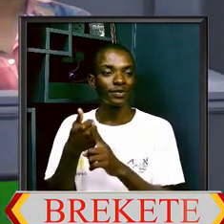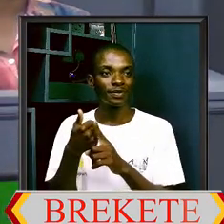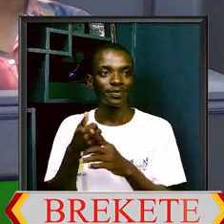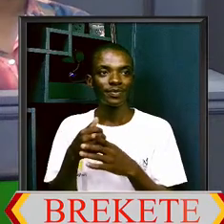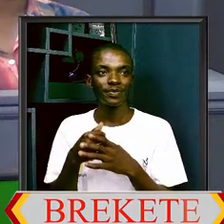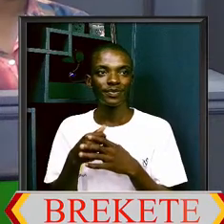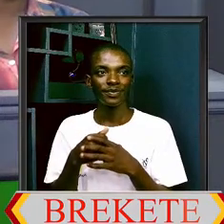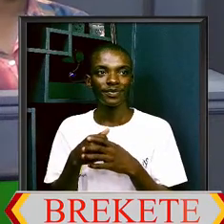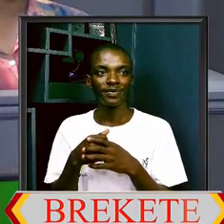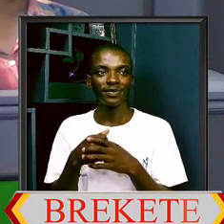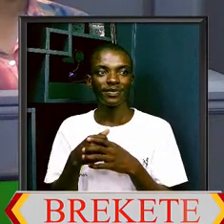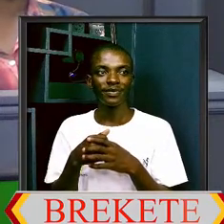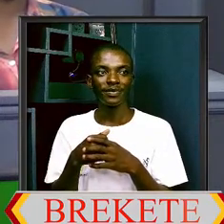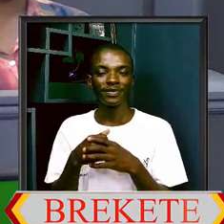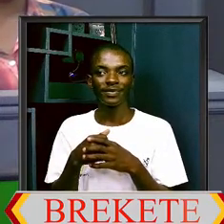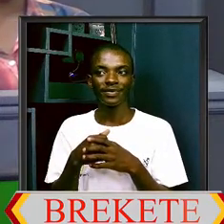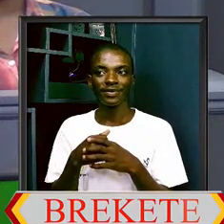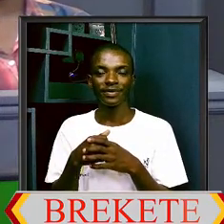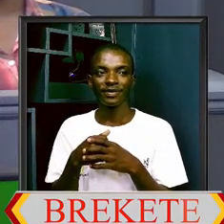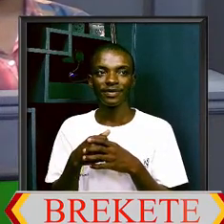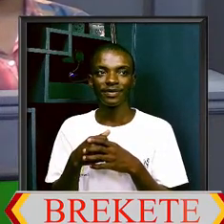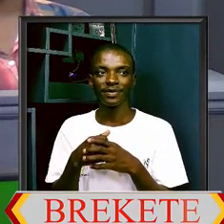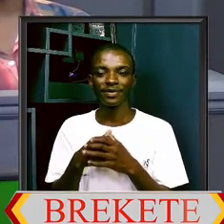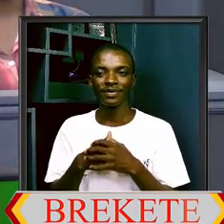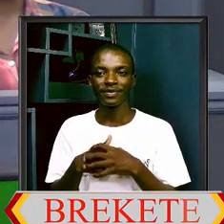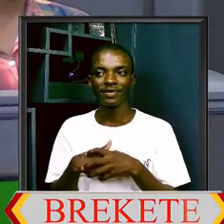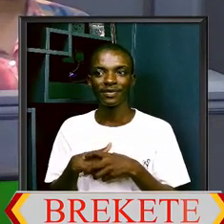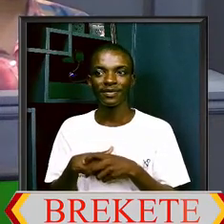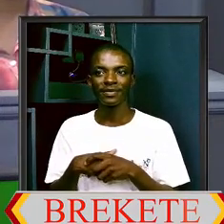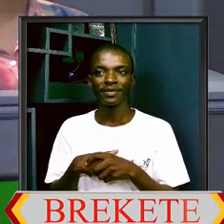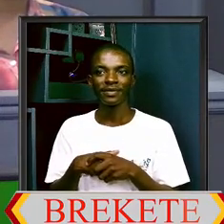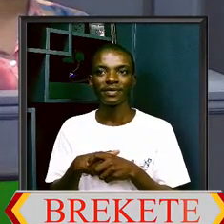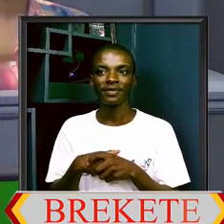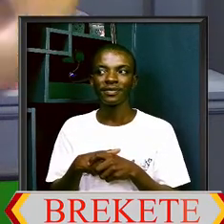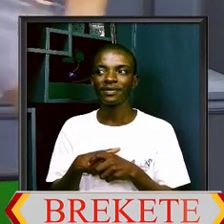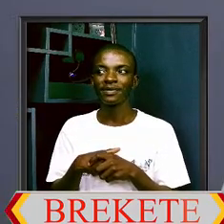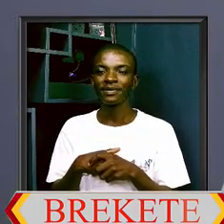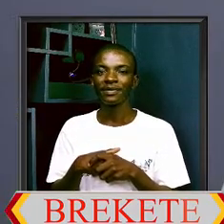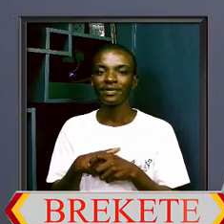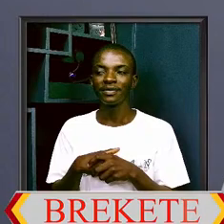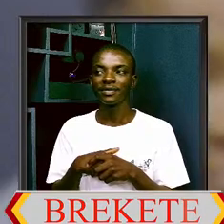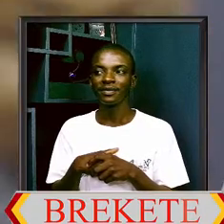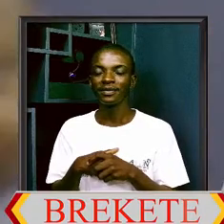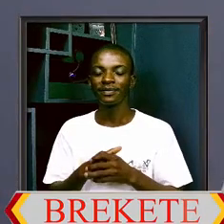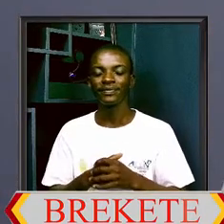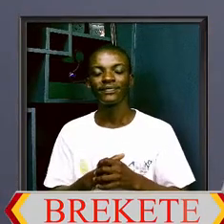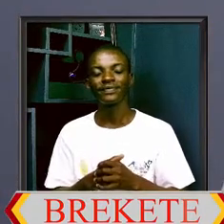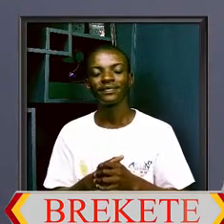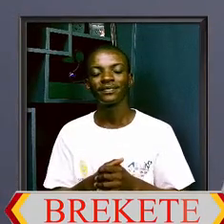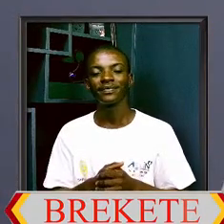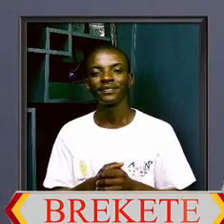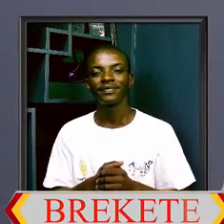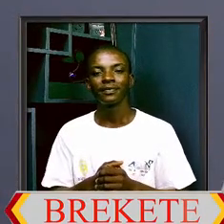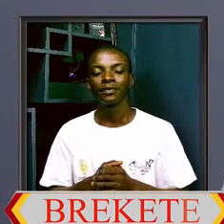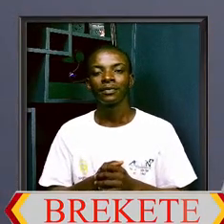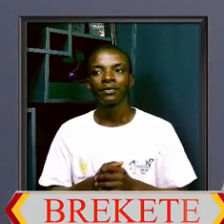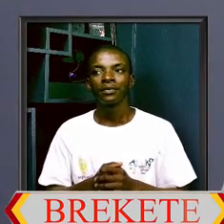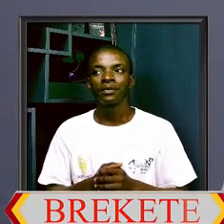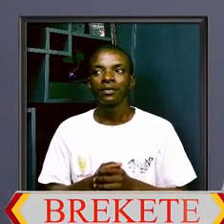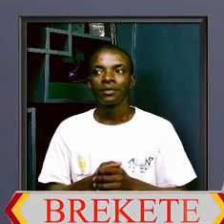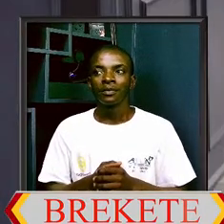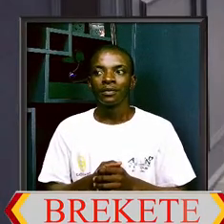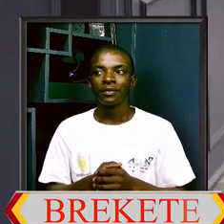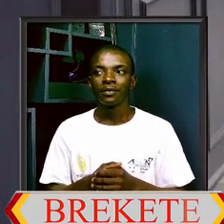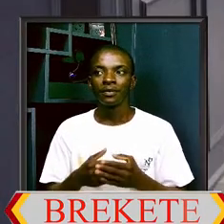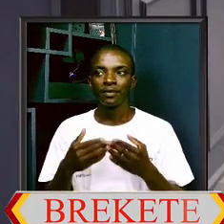introduce team from F yeah please take this one take this one okay thank